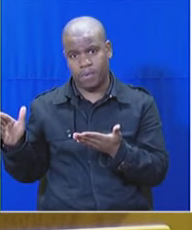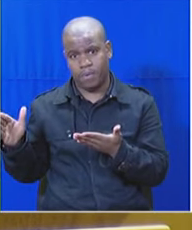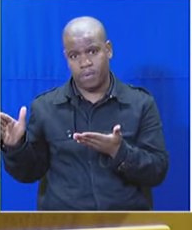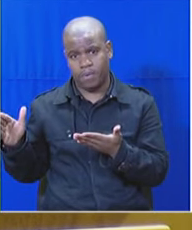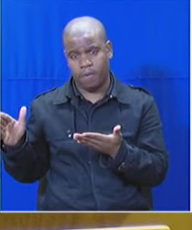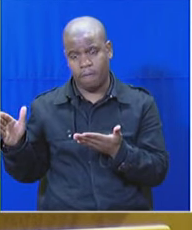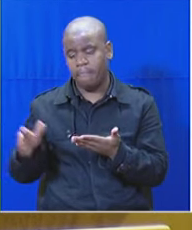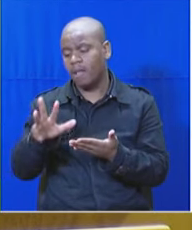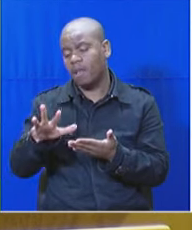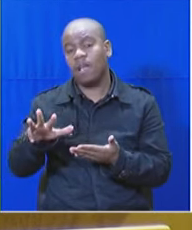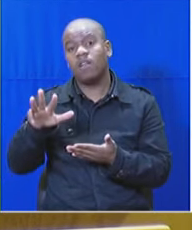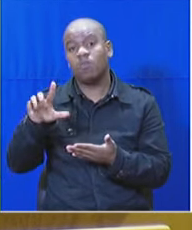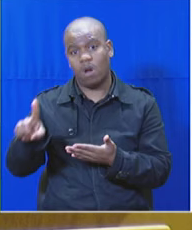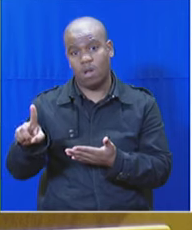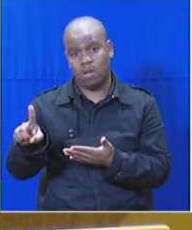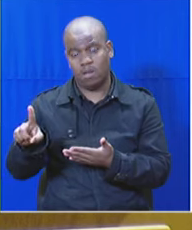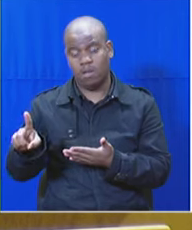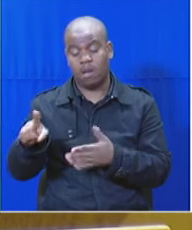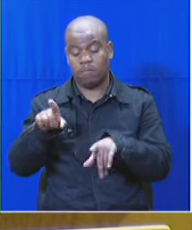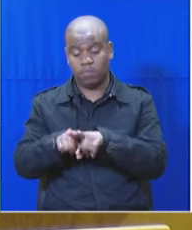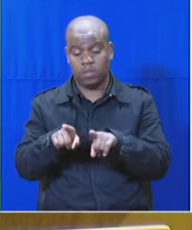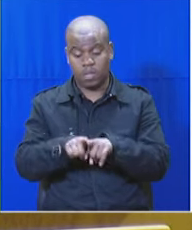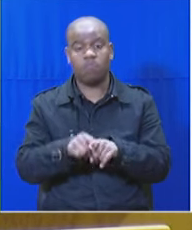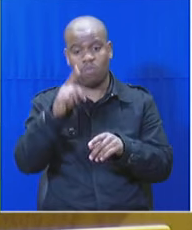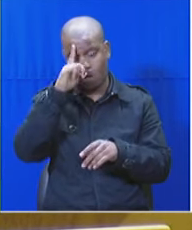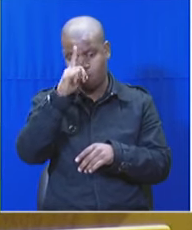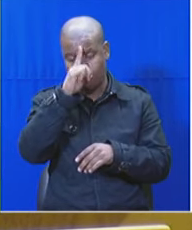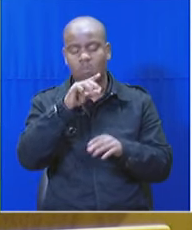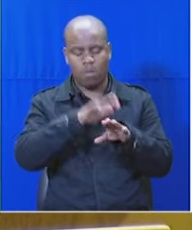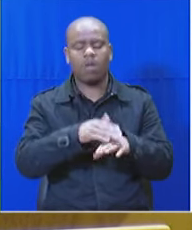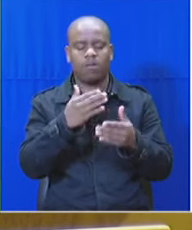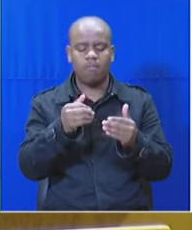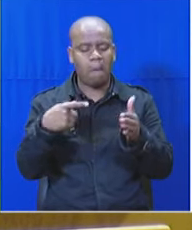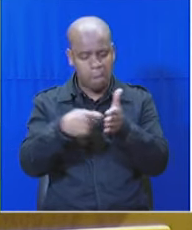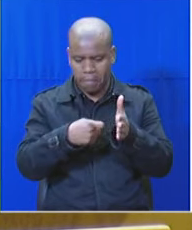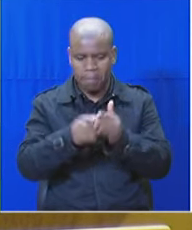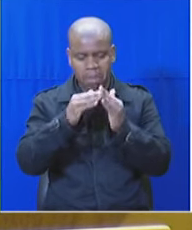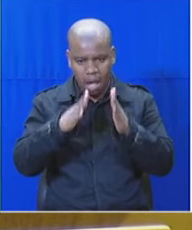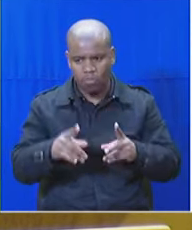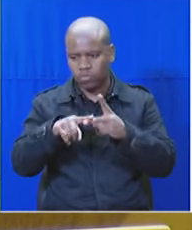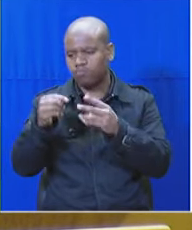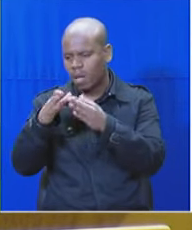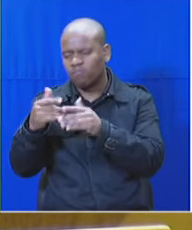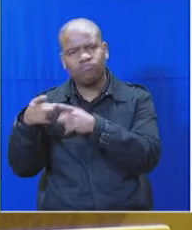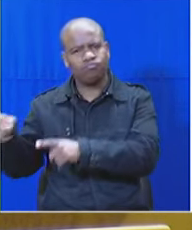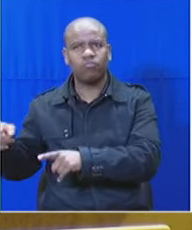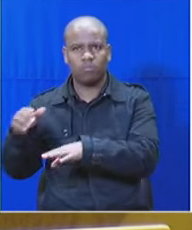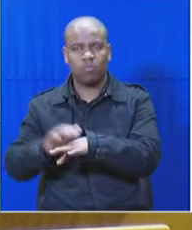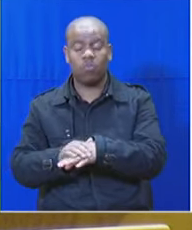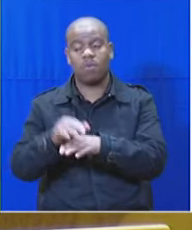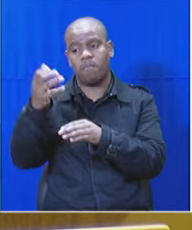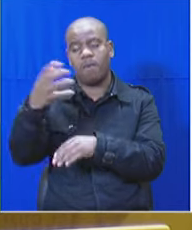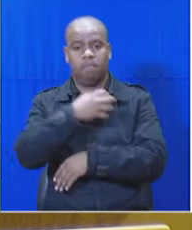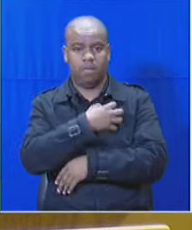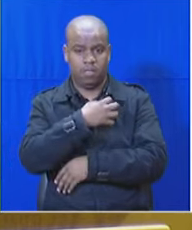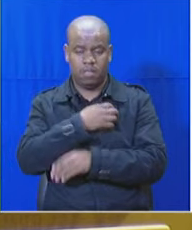and other assets has finally been able to grow and has done so exponentially. Honourable Minister, we do appeal to you to